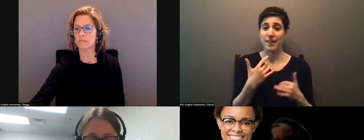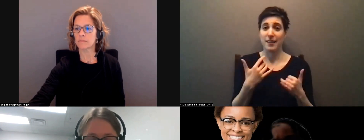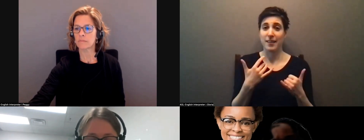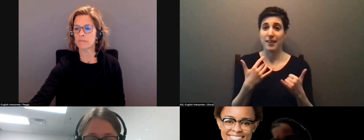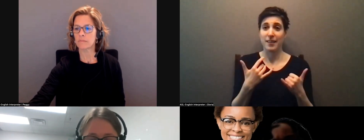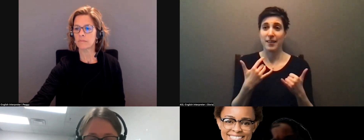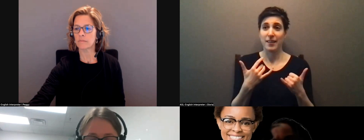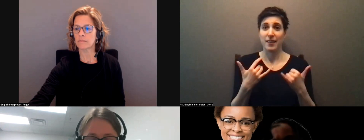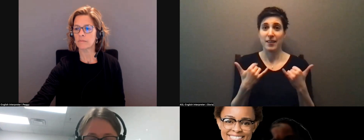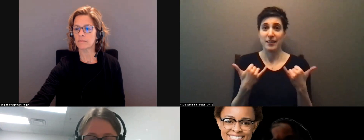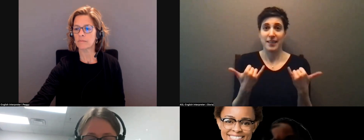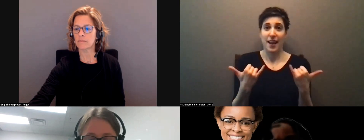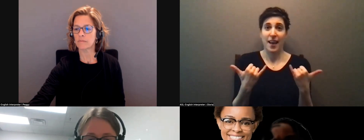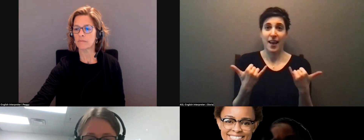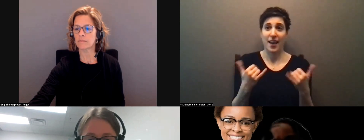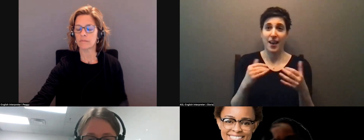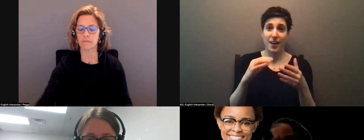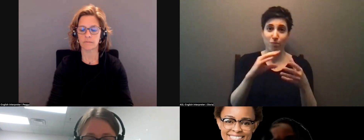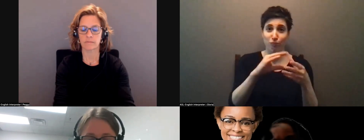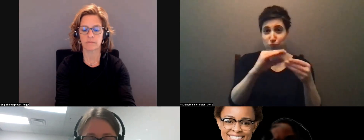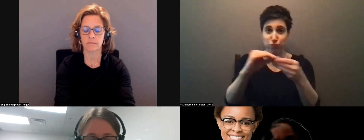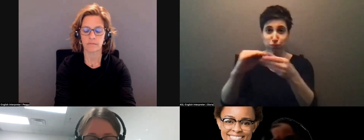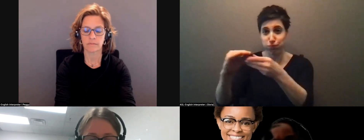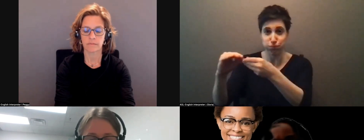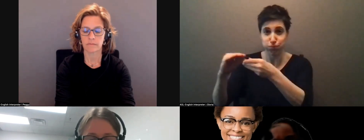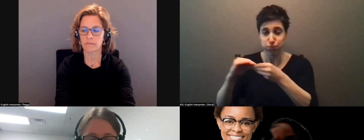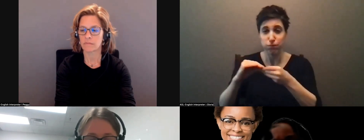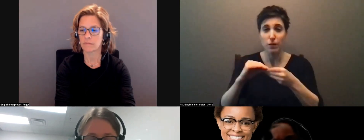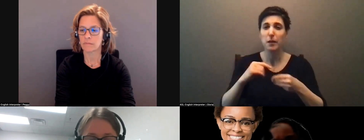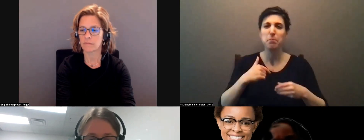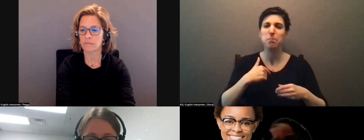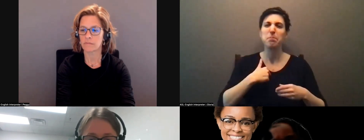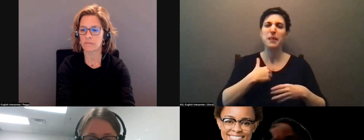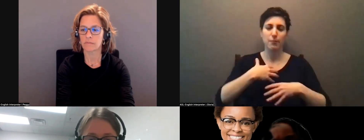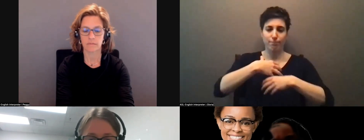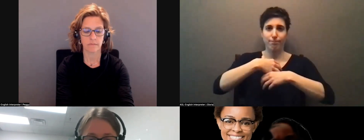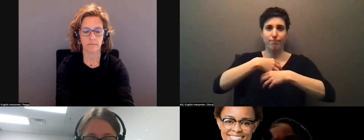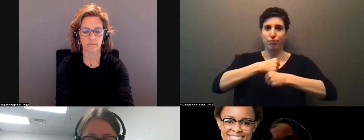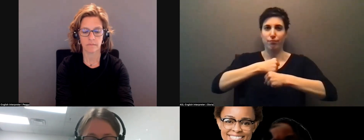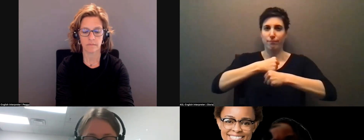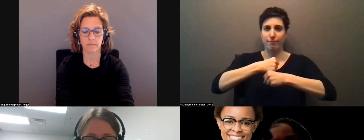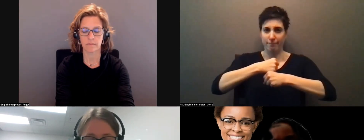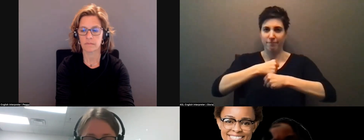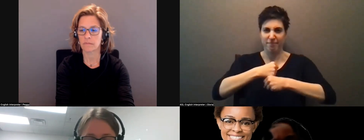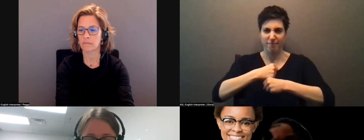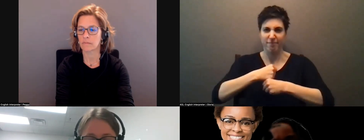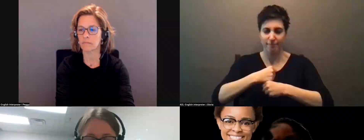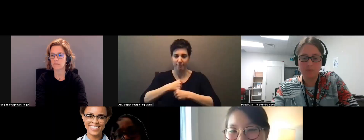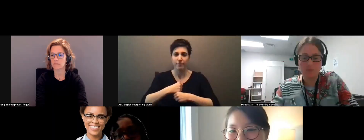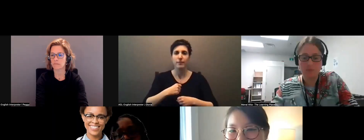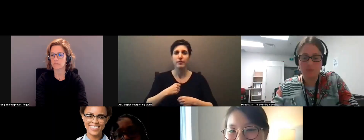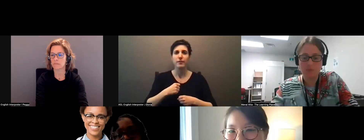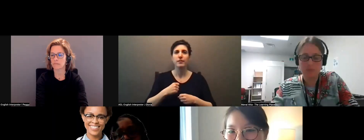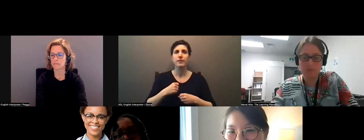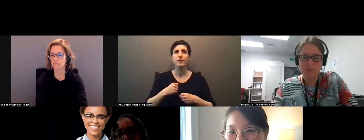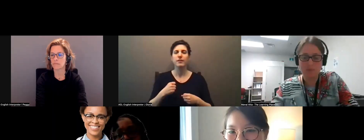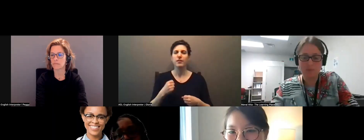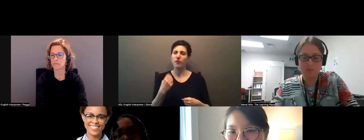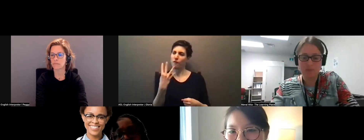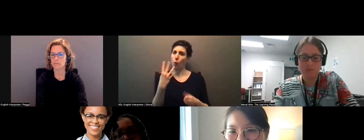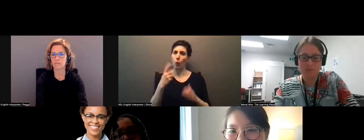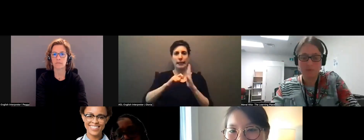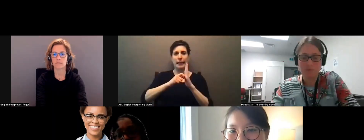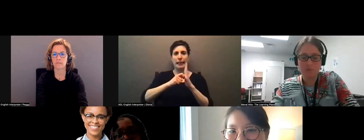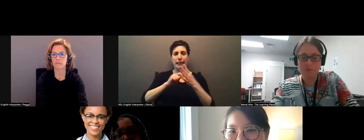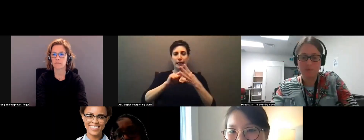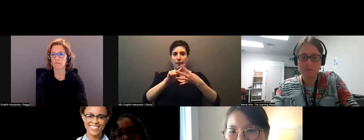question to the last question, like, if I can summarize, I feel like there's like 4 keywords and themes that keep coming